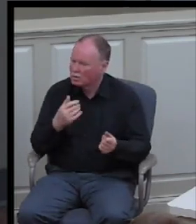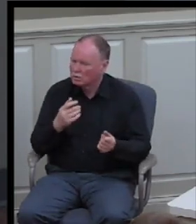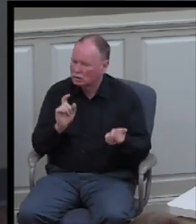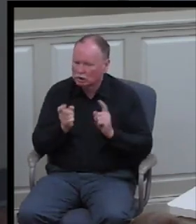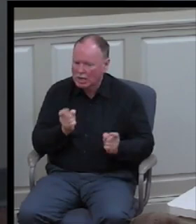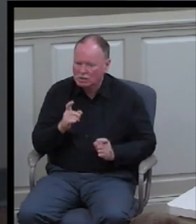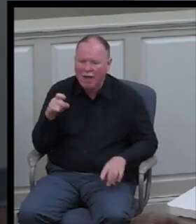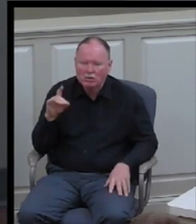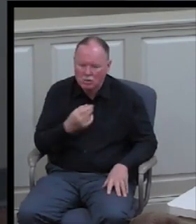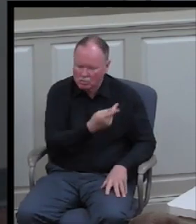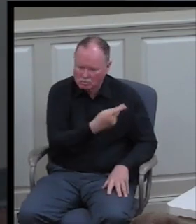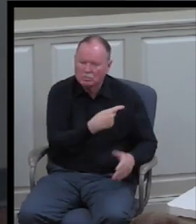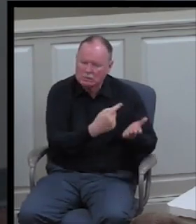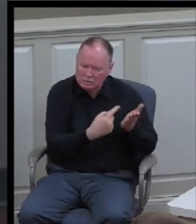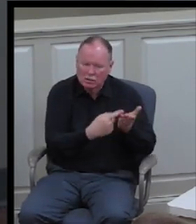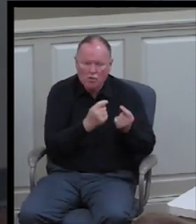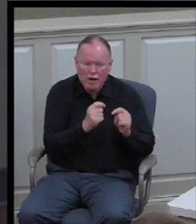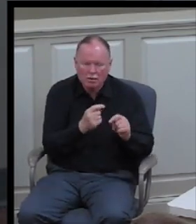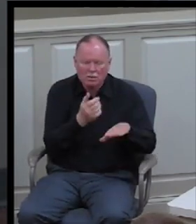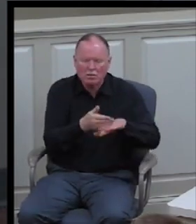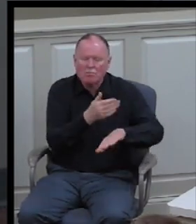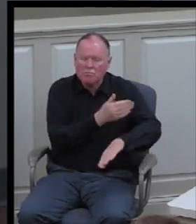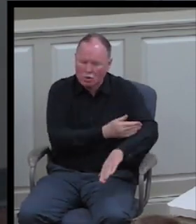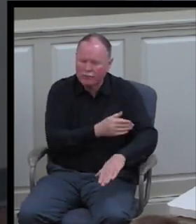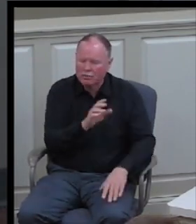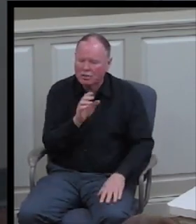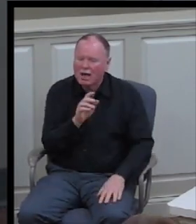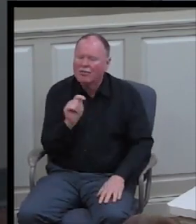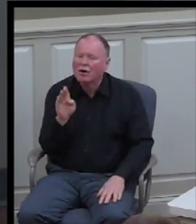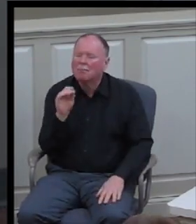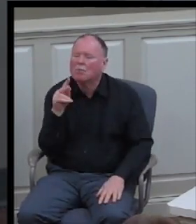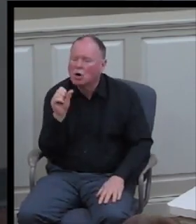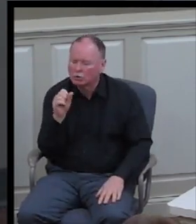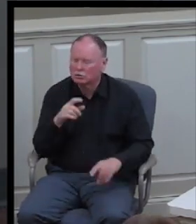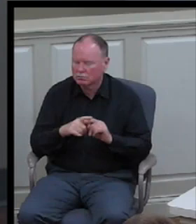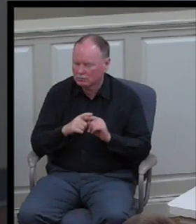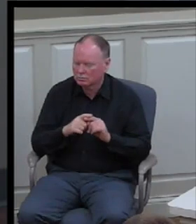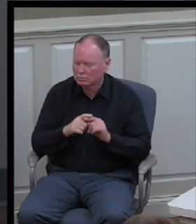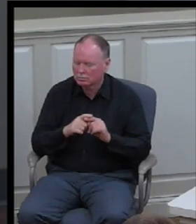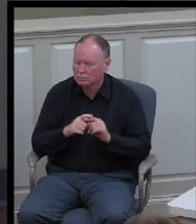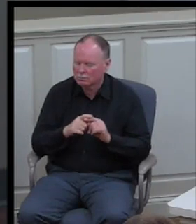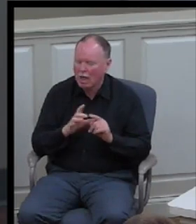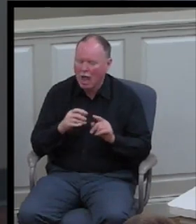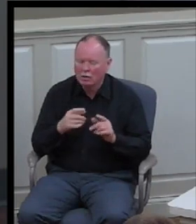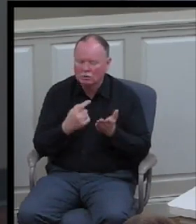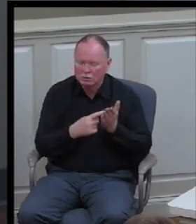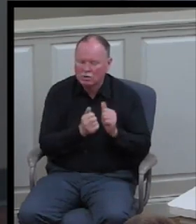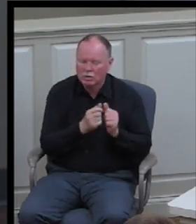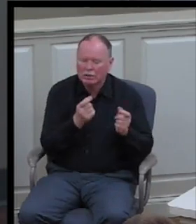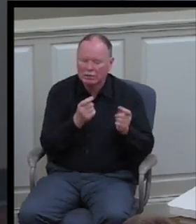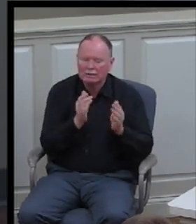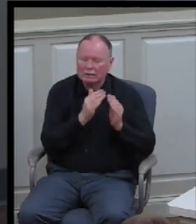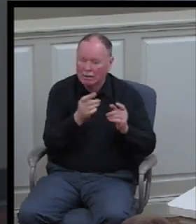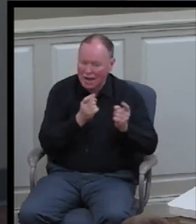changes that we need to do to modernize the book, streamline the book, and move forward. After some discussion with the city manager, I think we want to take a kind